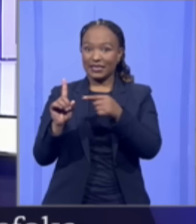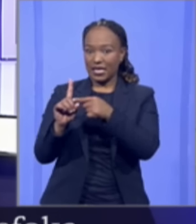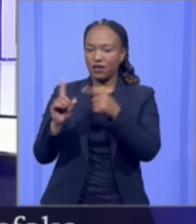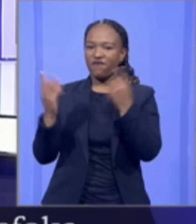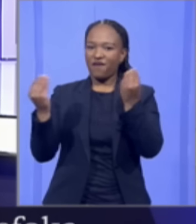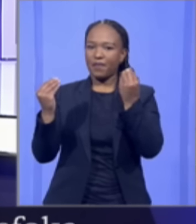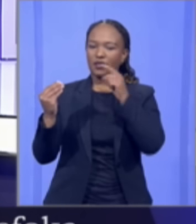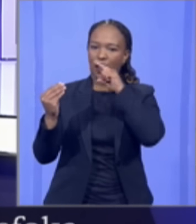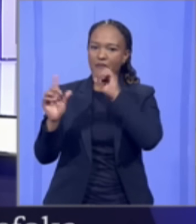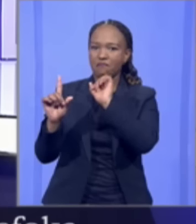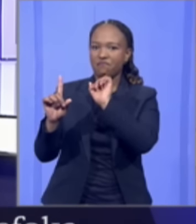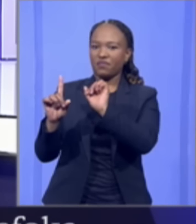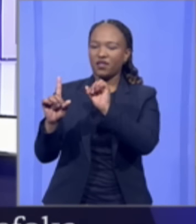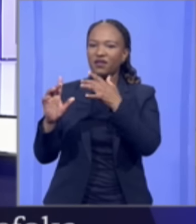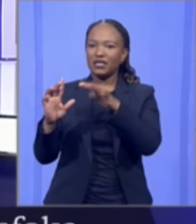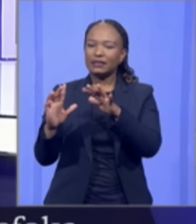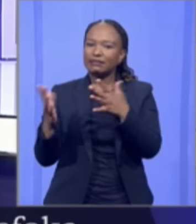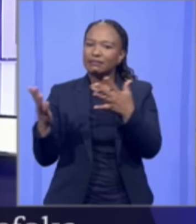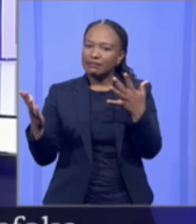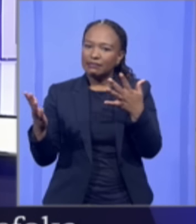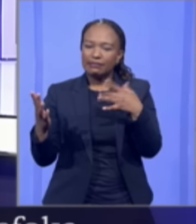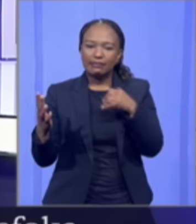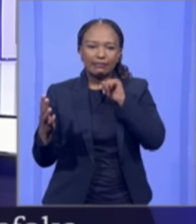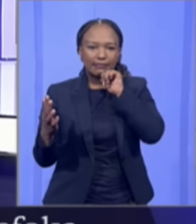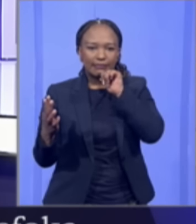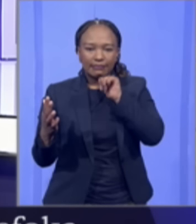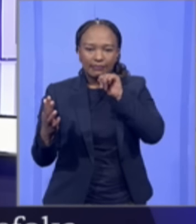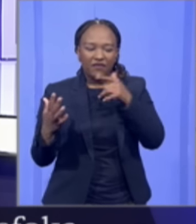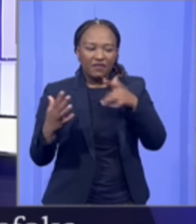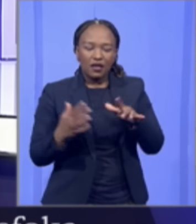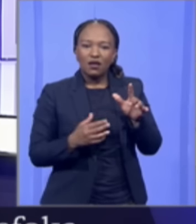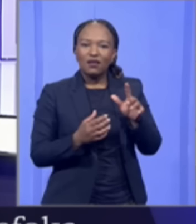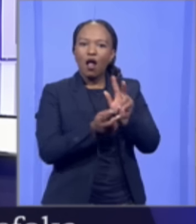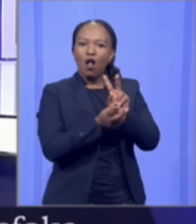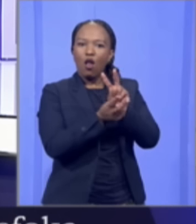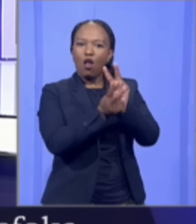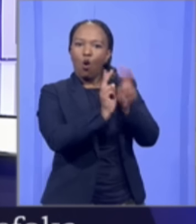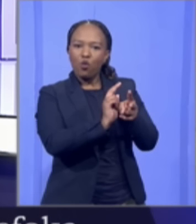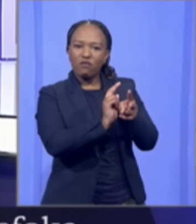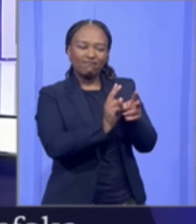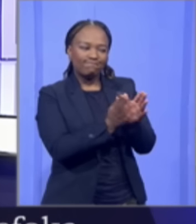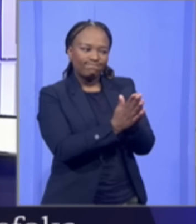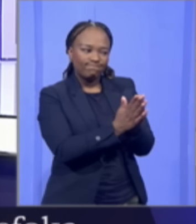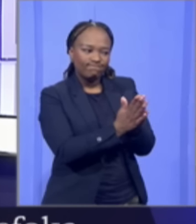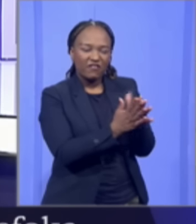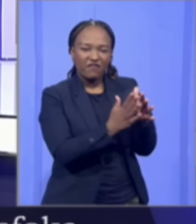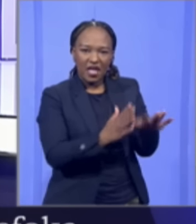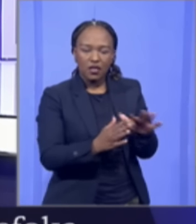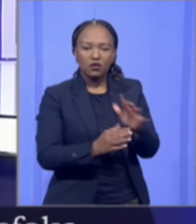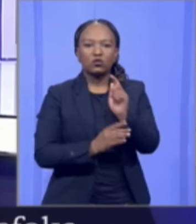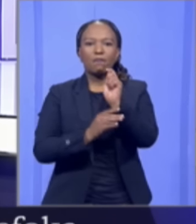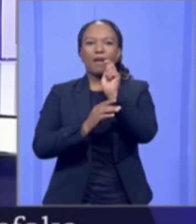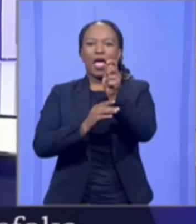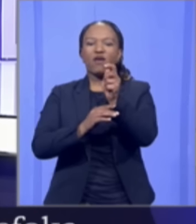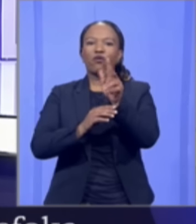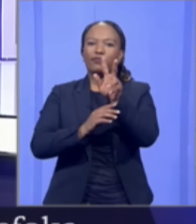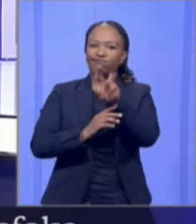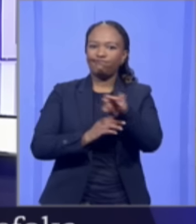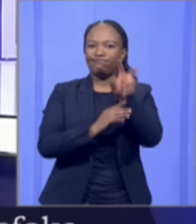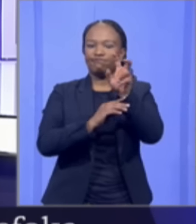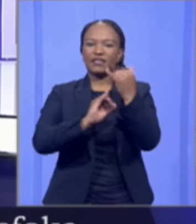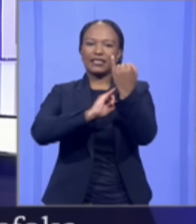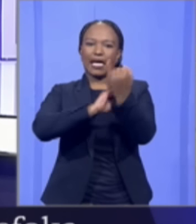gapeletšega go namela kamela gore a kgone go lefelela leeto la gagwe go ya ka Amerika go ya go tsenela difoka tša mmino tša BET. E fela ga bjalo re o na